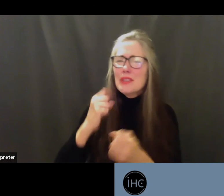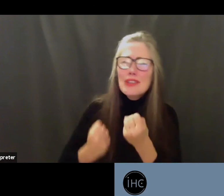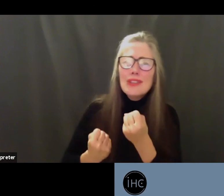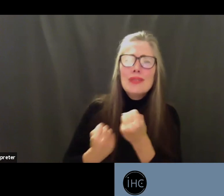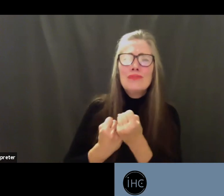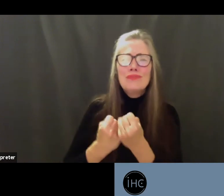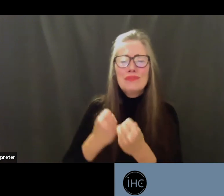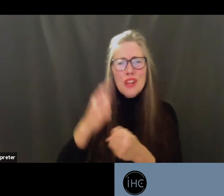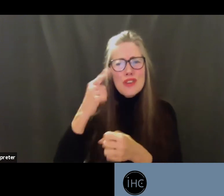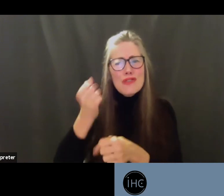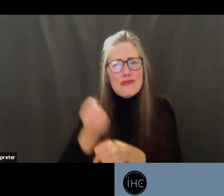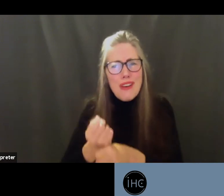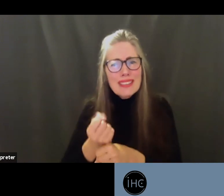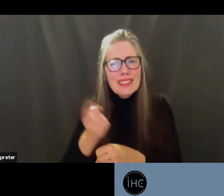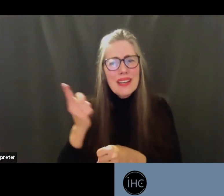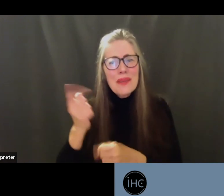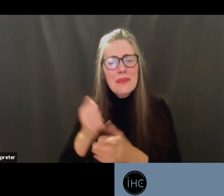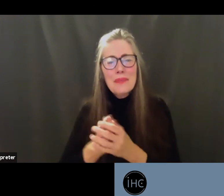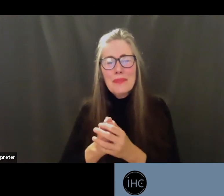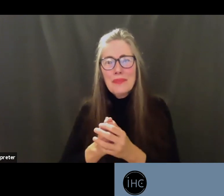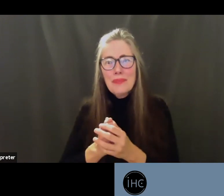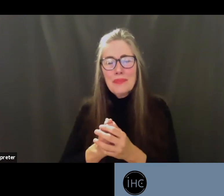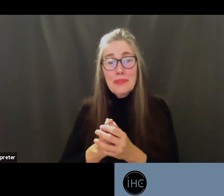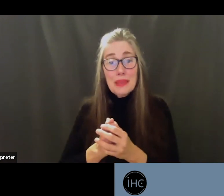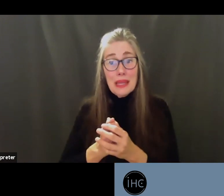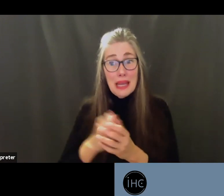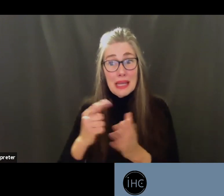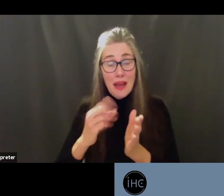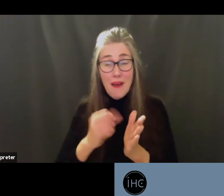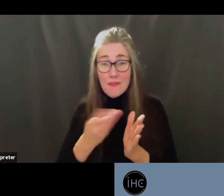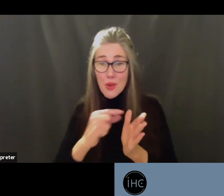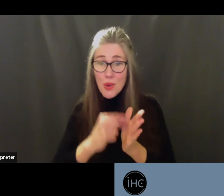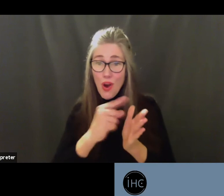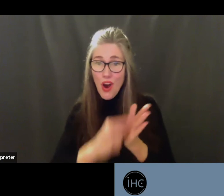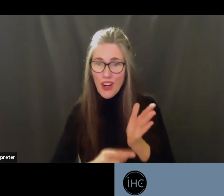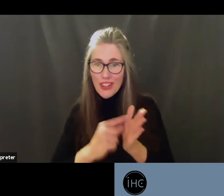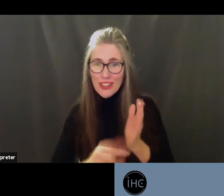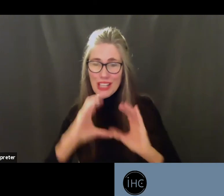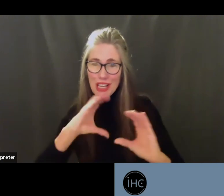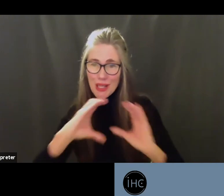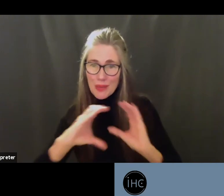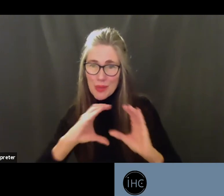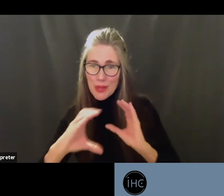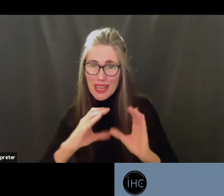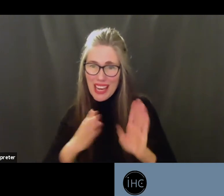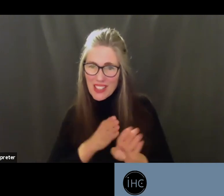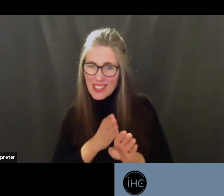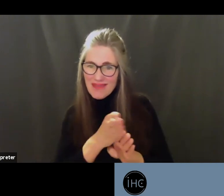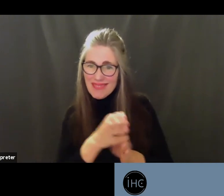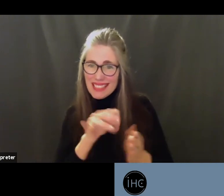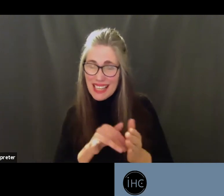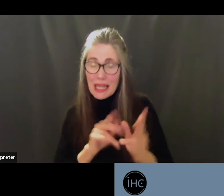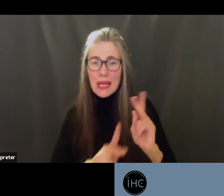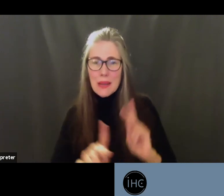that sometimes, and there's a couple of articles and communication studies on this, sometimes people, they know